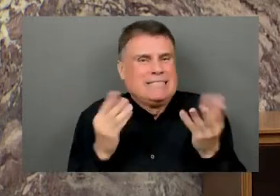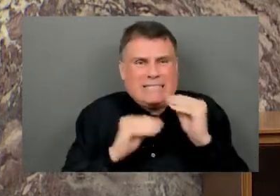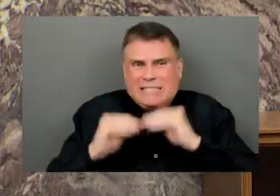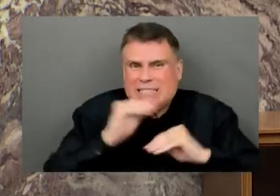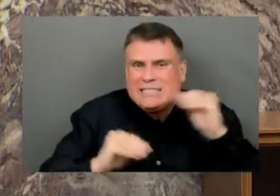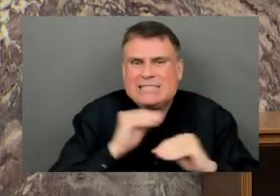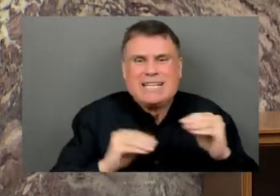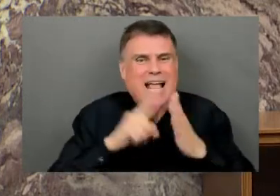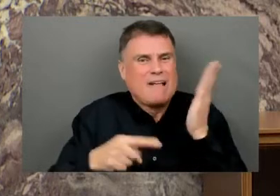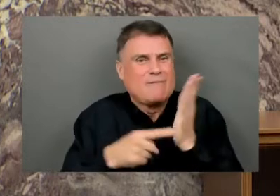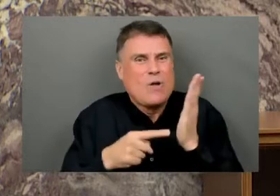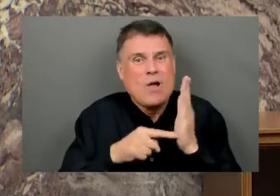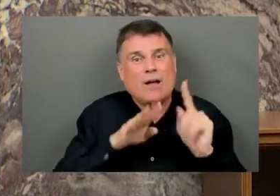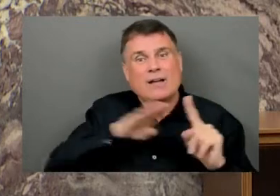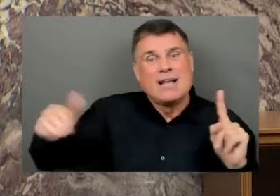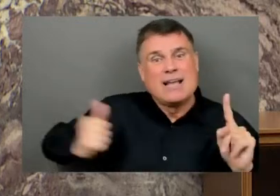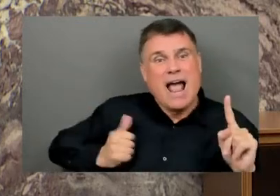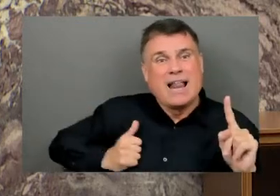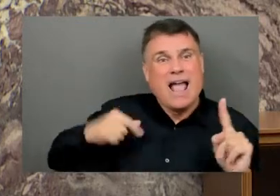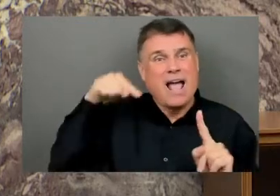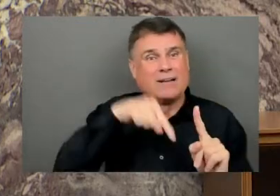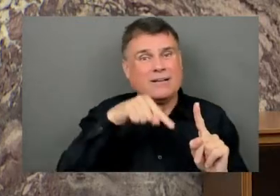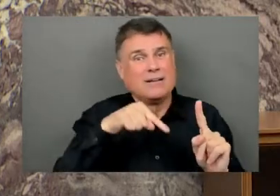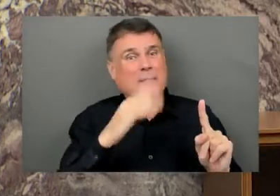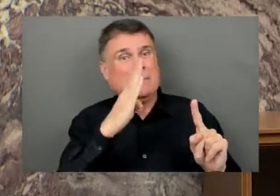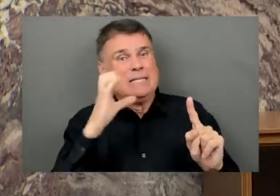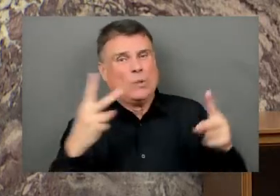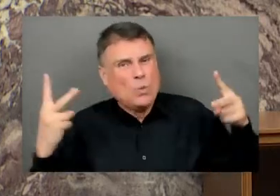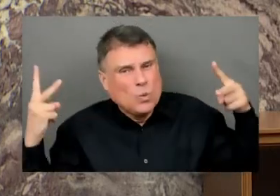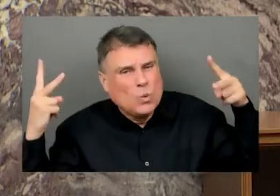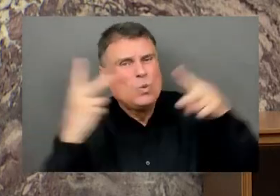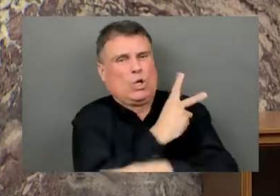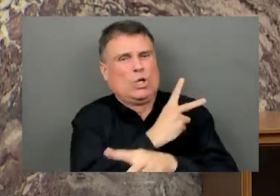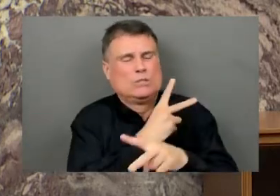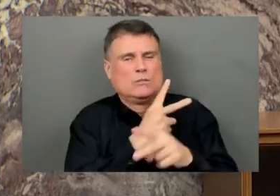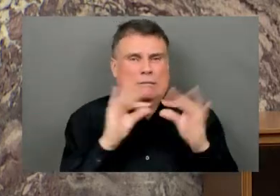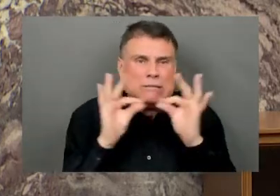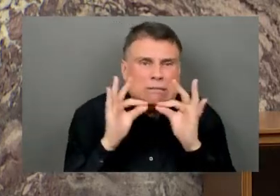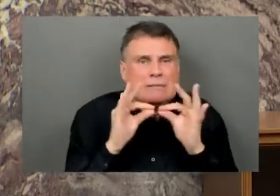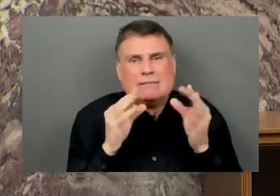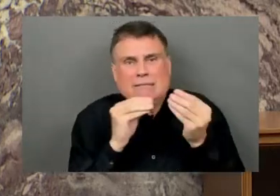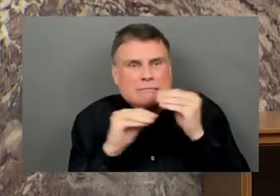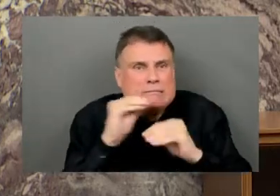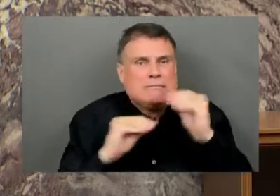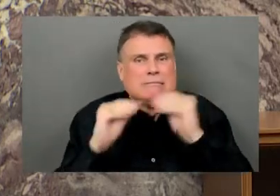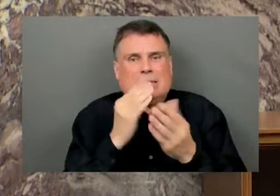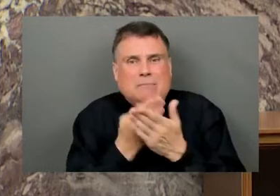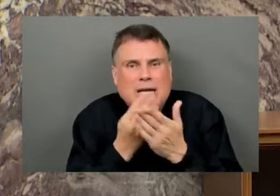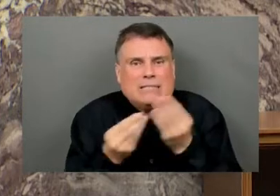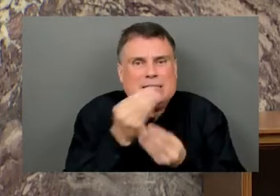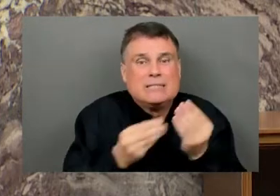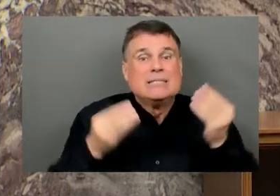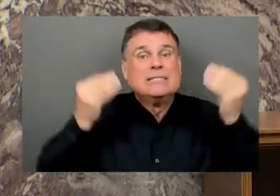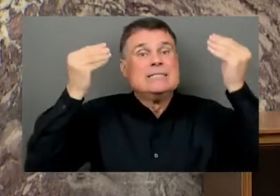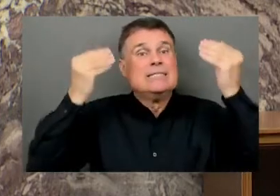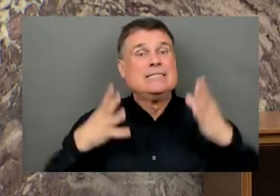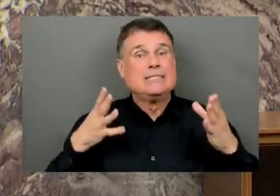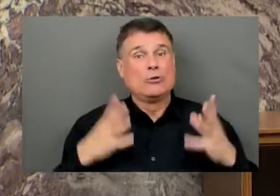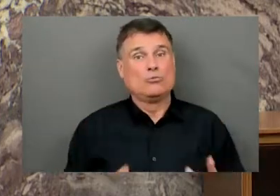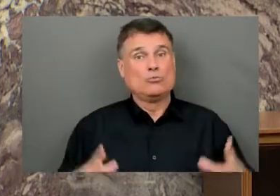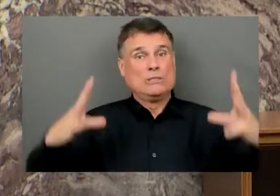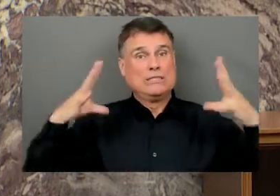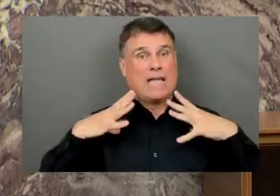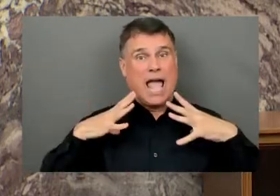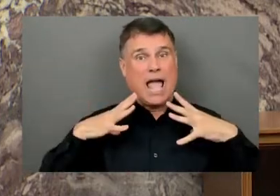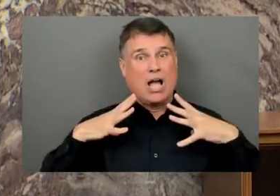teacher wrote to me to say, and I quote, "I don't know anyone who has received a carbon tax credit. I'm actually being hit with a tax that